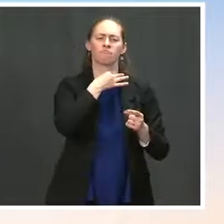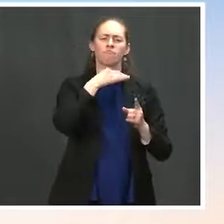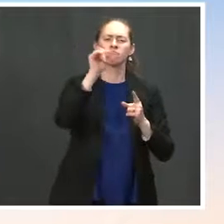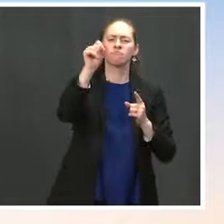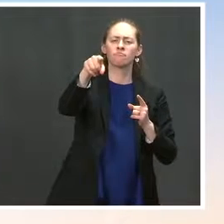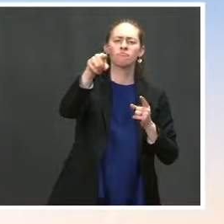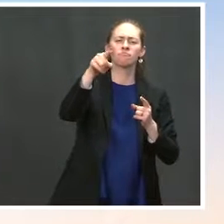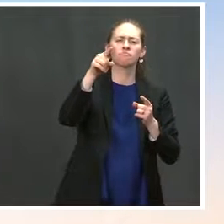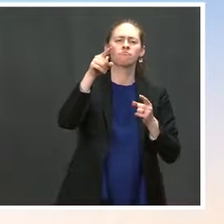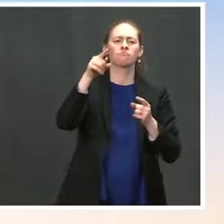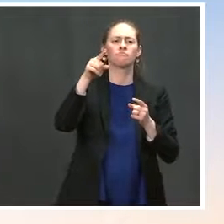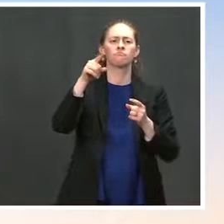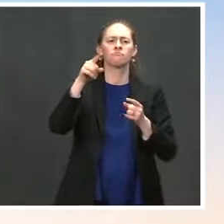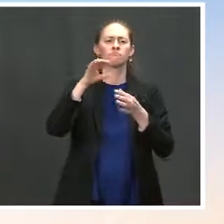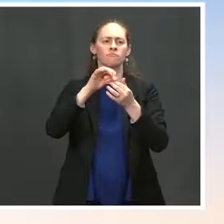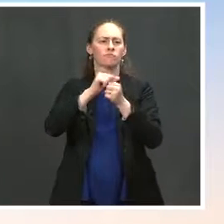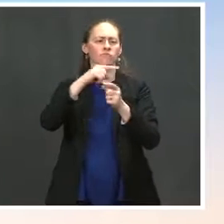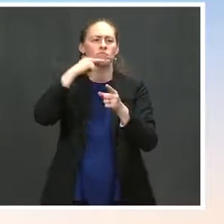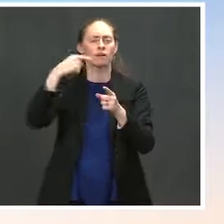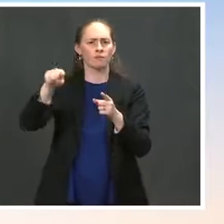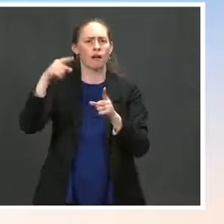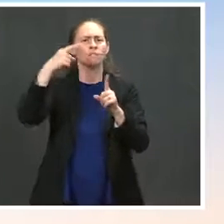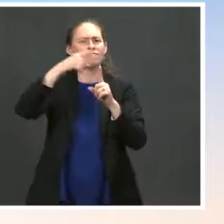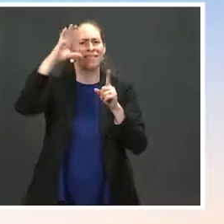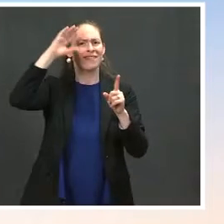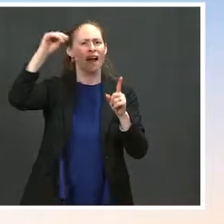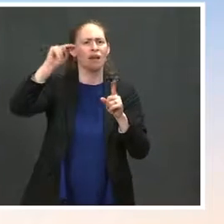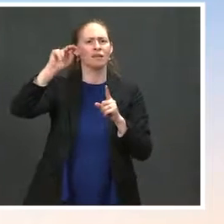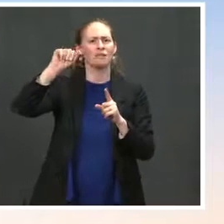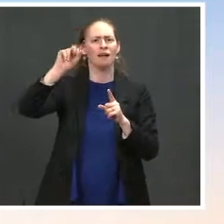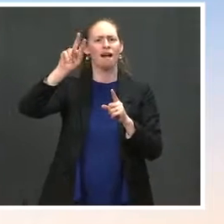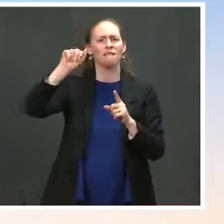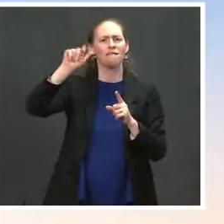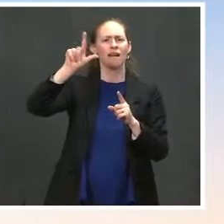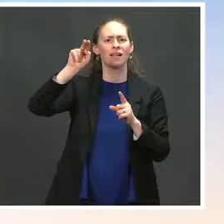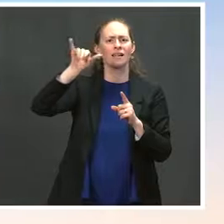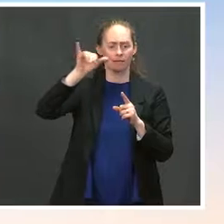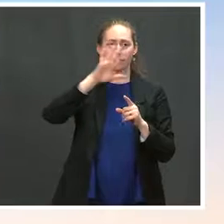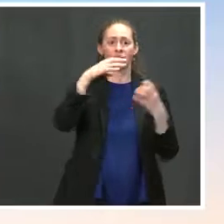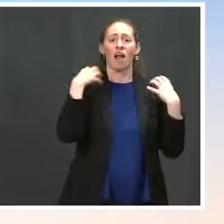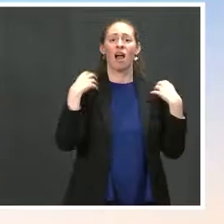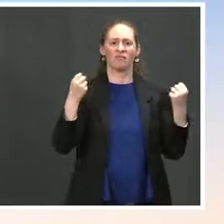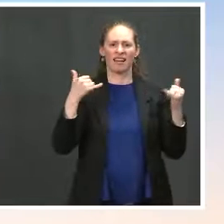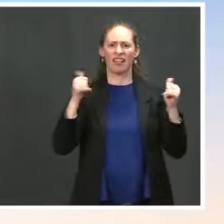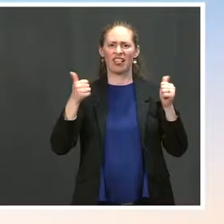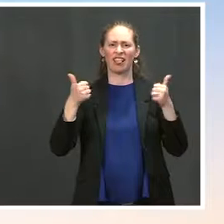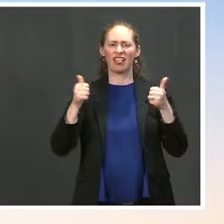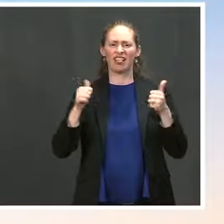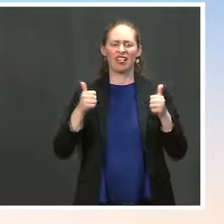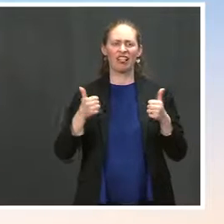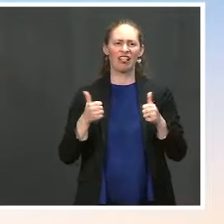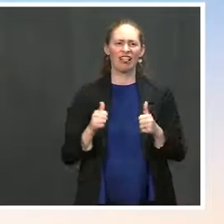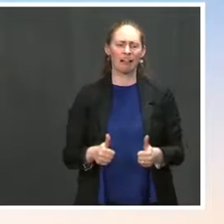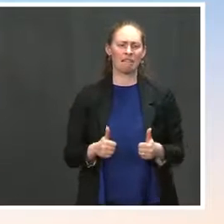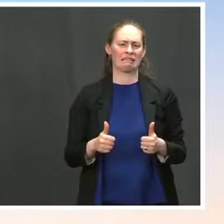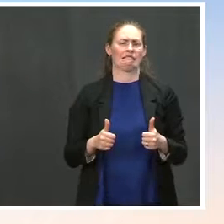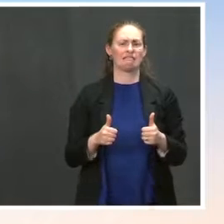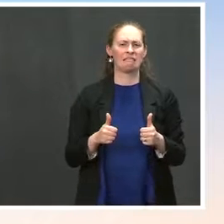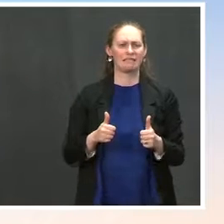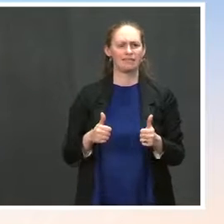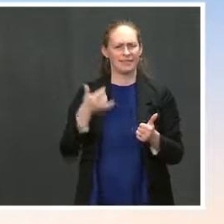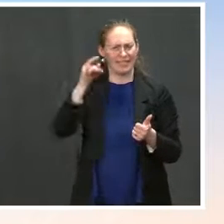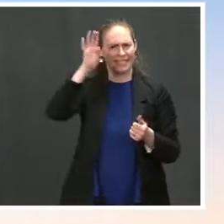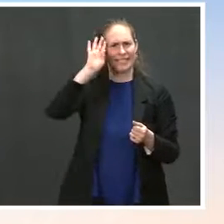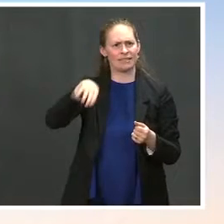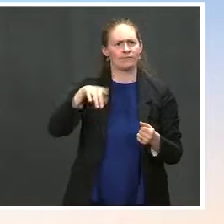Navalny's health is continuing to deteriorate, and I know that you had said, along with National Security Advisor, that you've made clear to Russia that